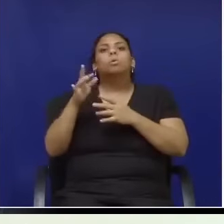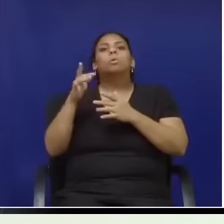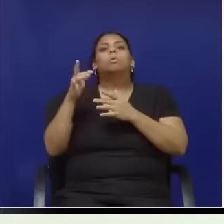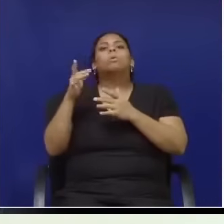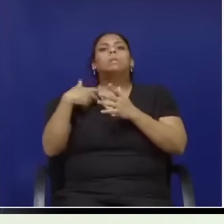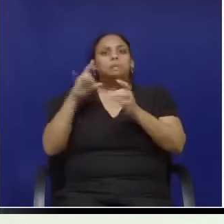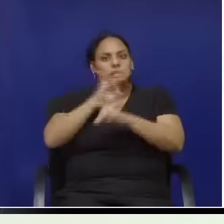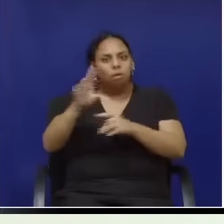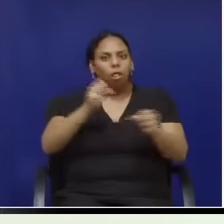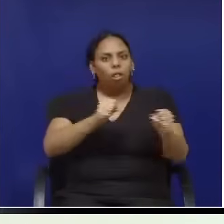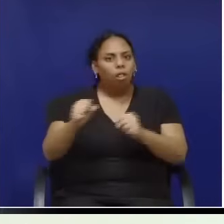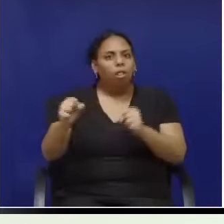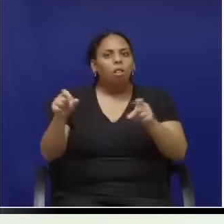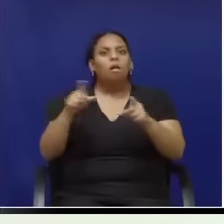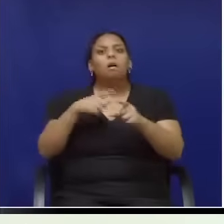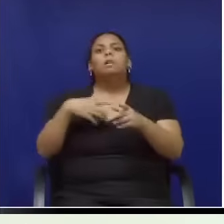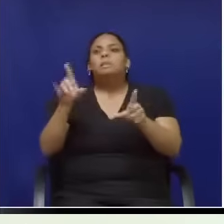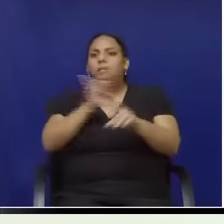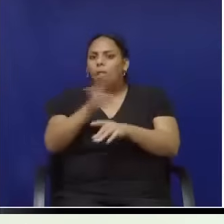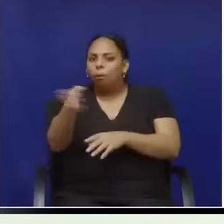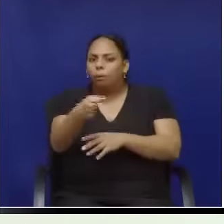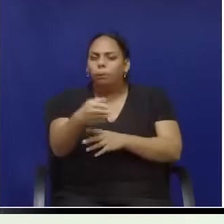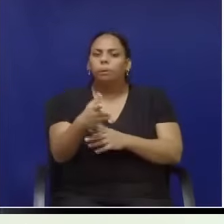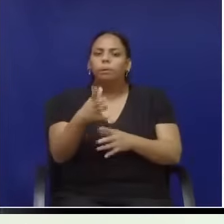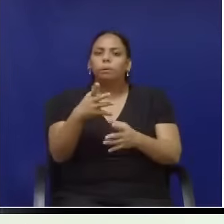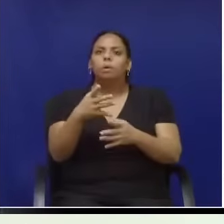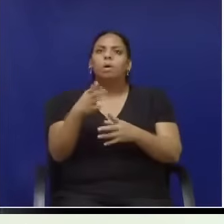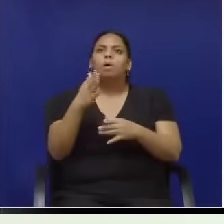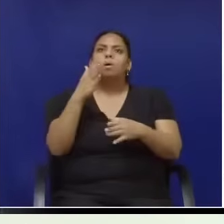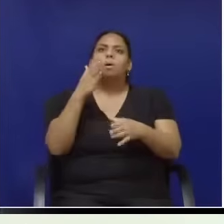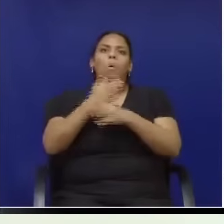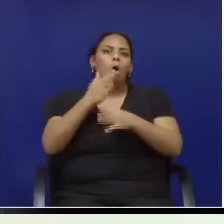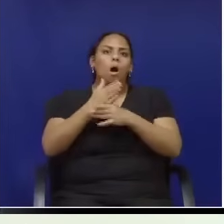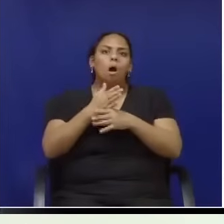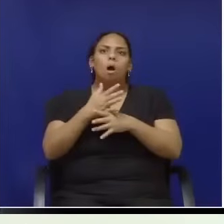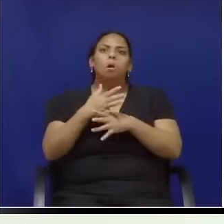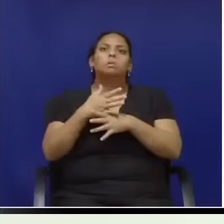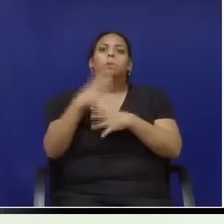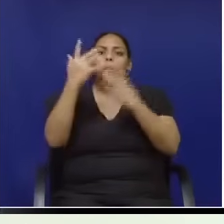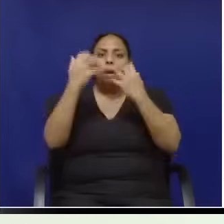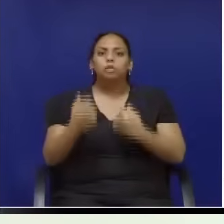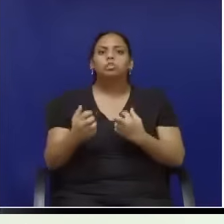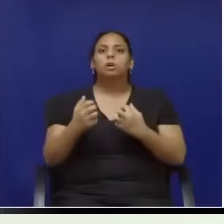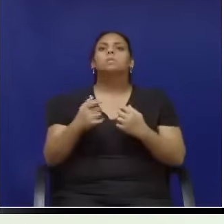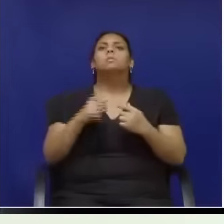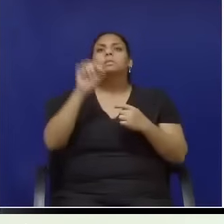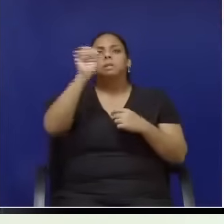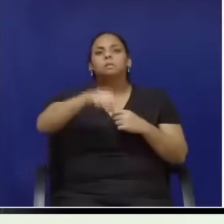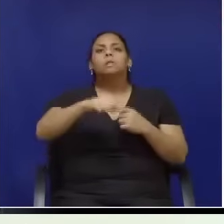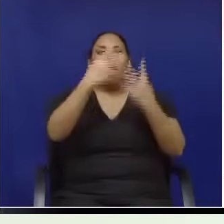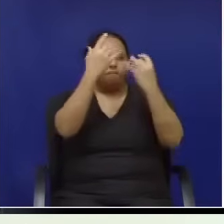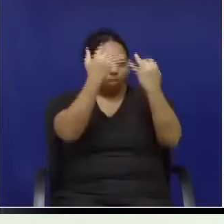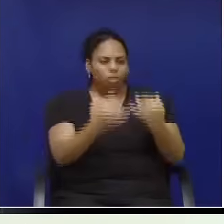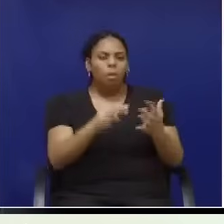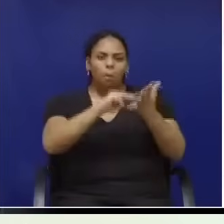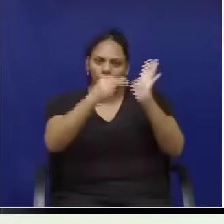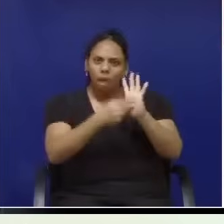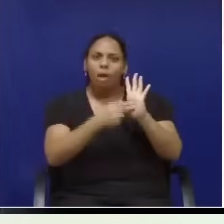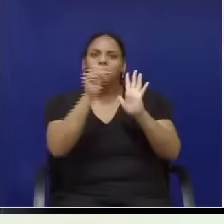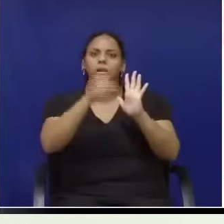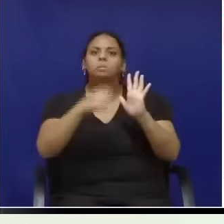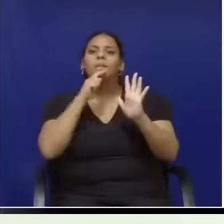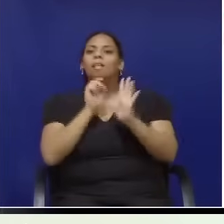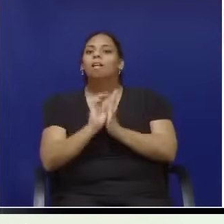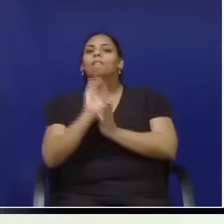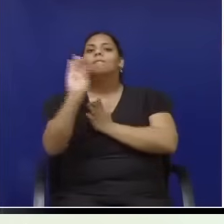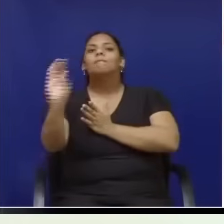in place and vacancies still are frozen, and whether he agrees that a budget which claims to prioritize economic diplomacy without substantially funding